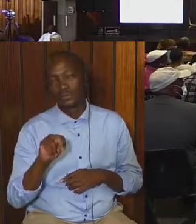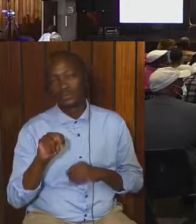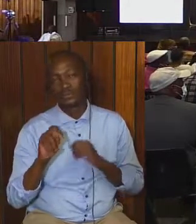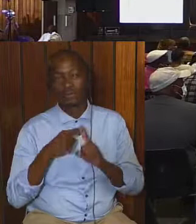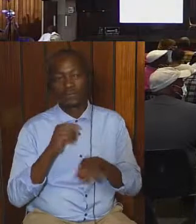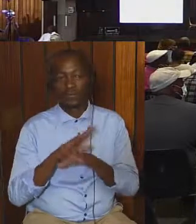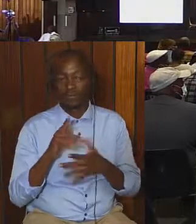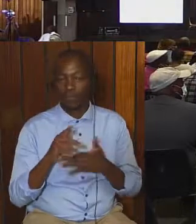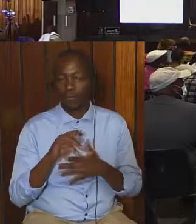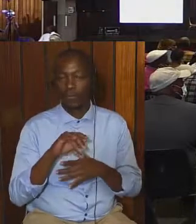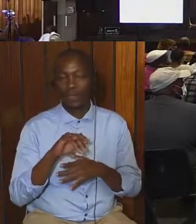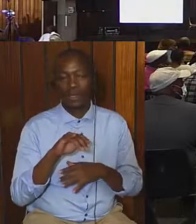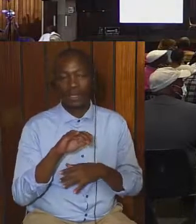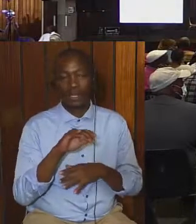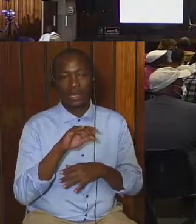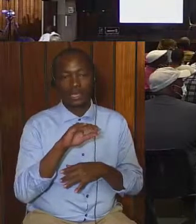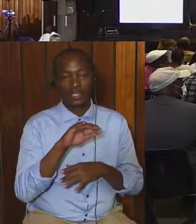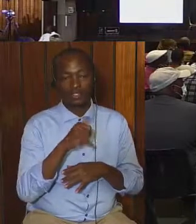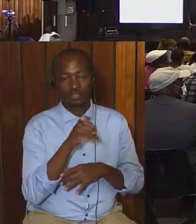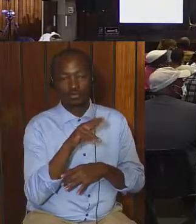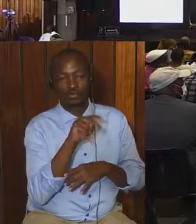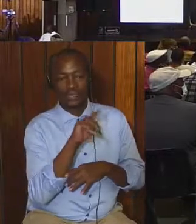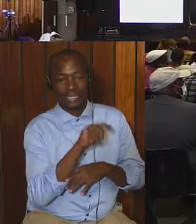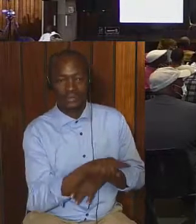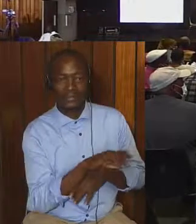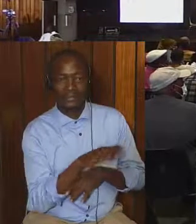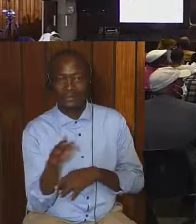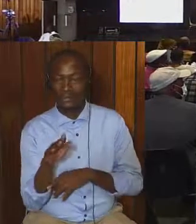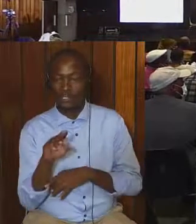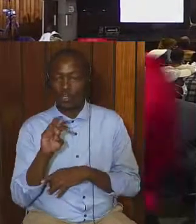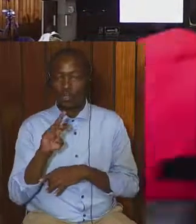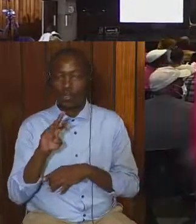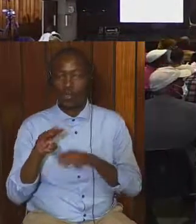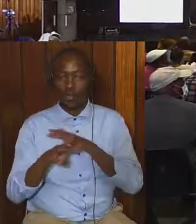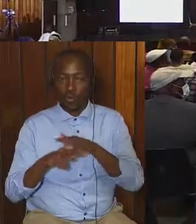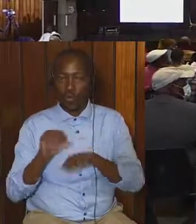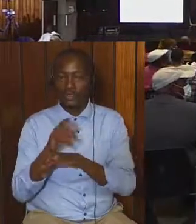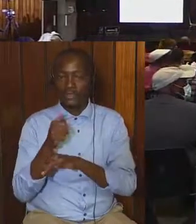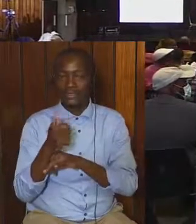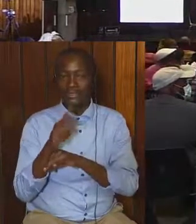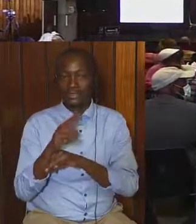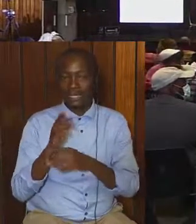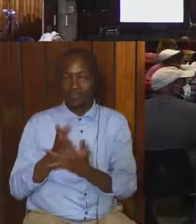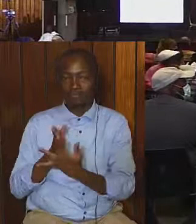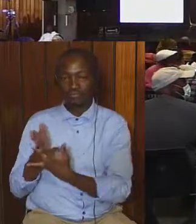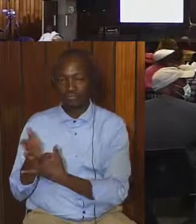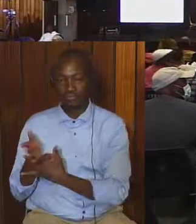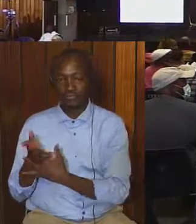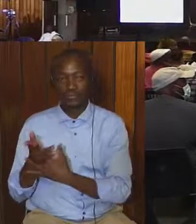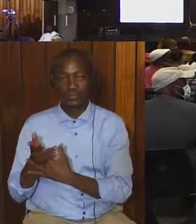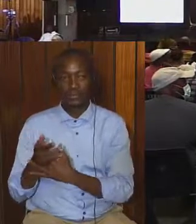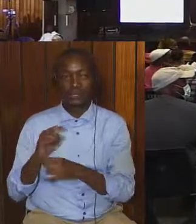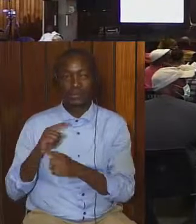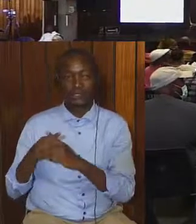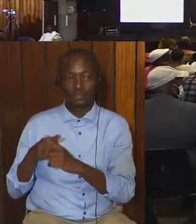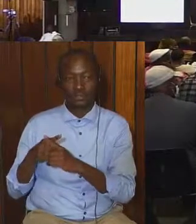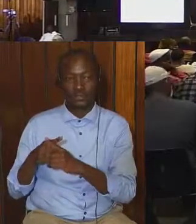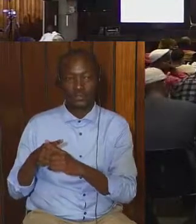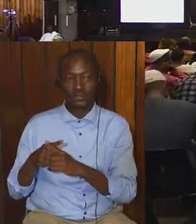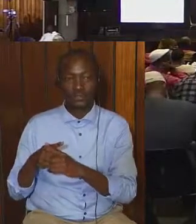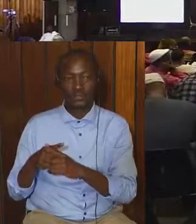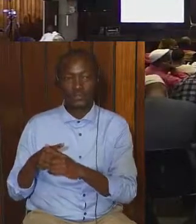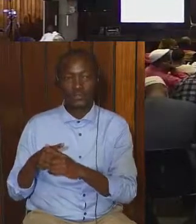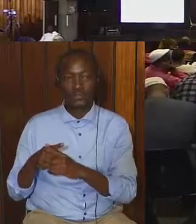From Emma to 10, he passed a what in 69, Emma Crossing.